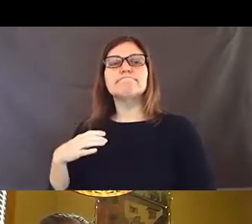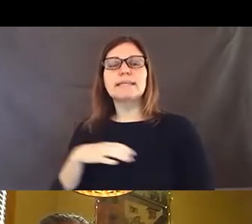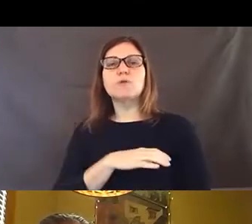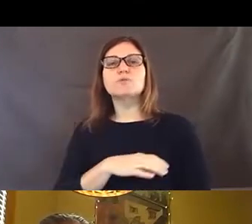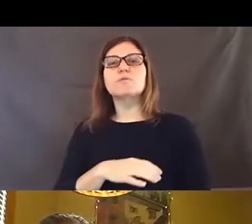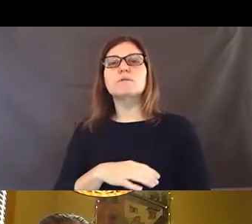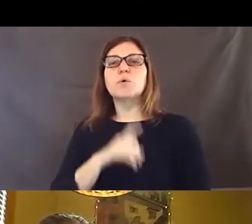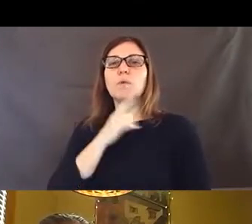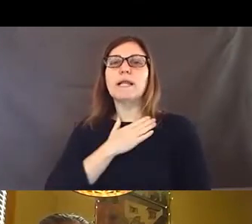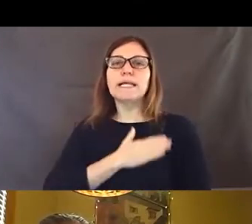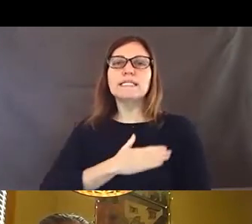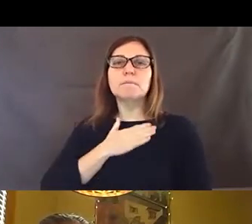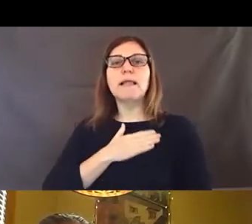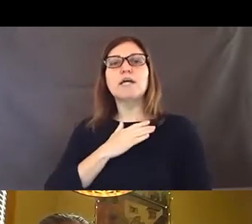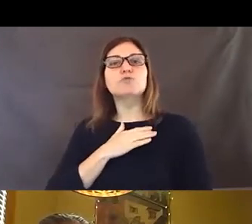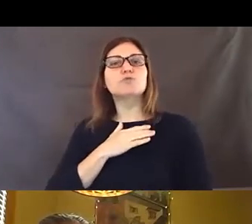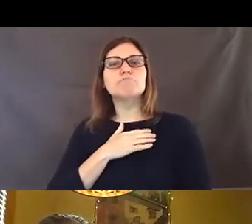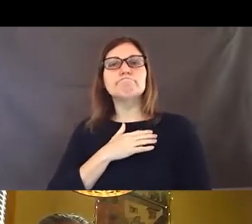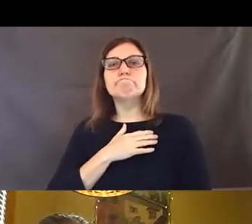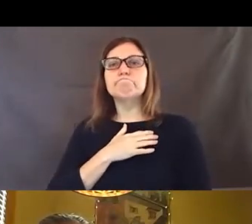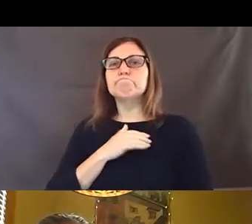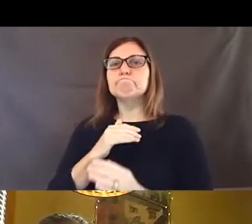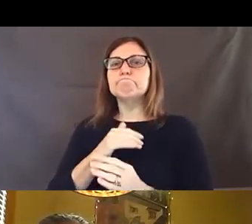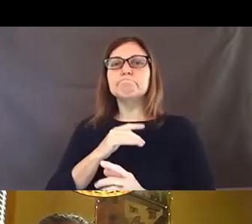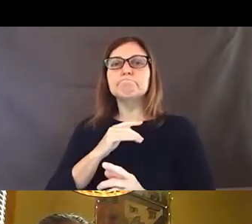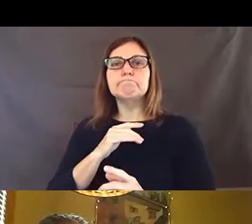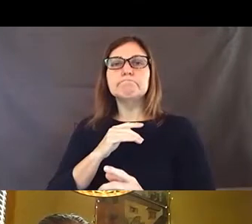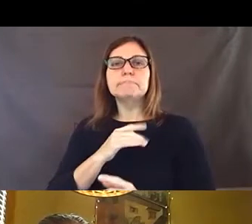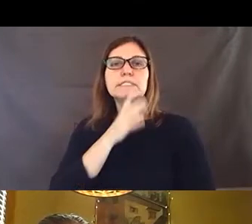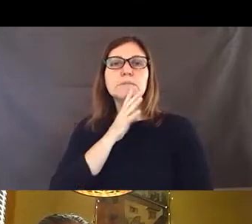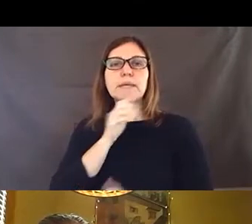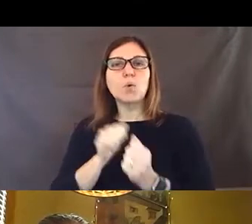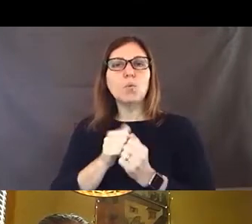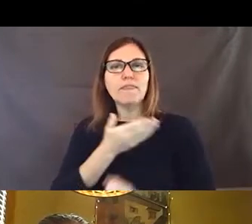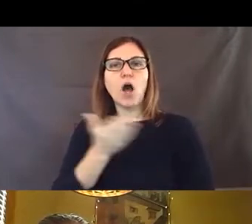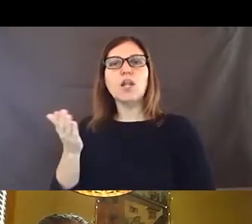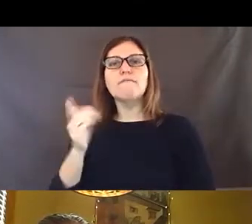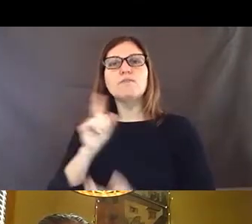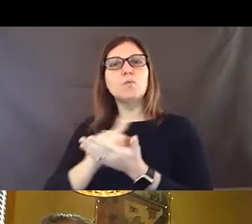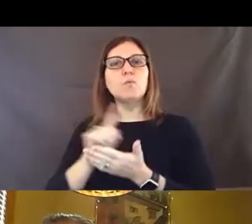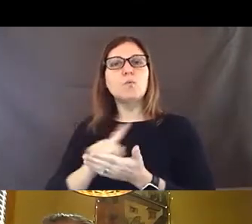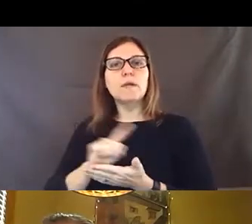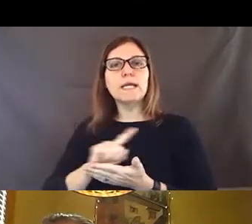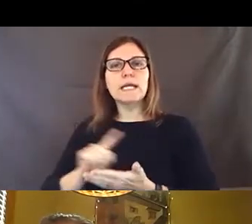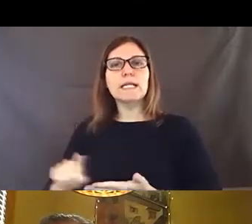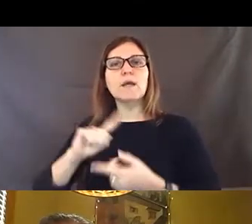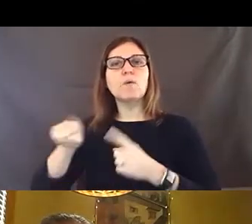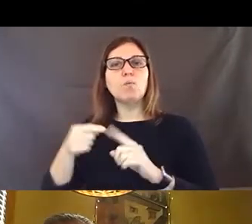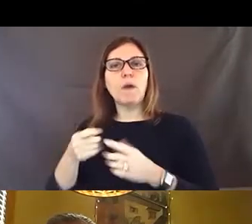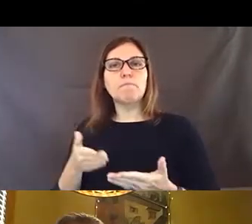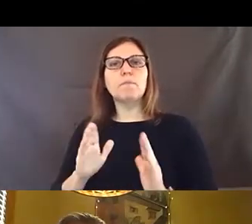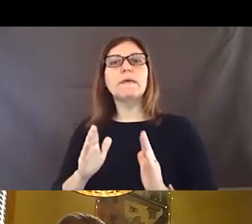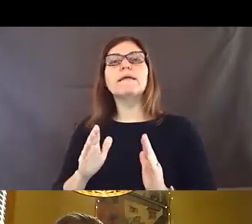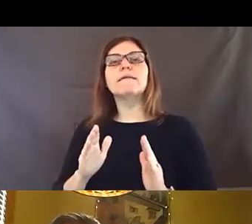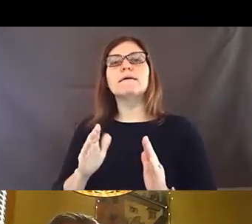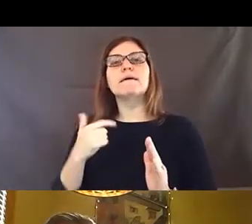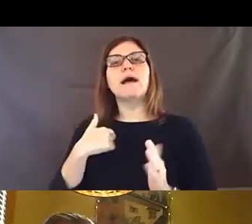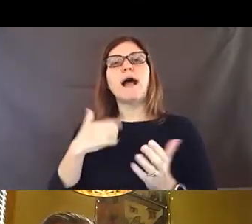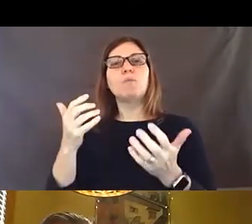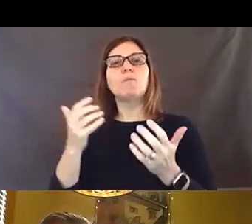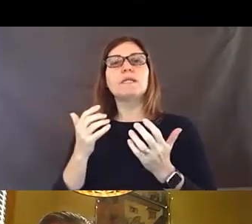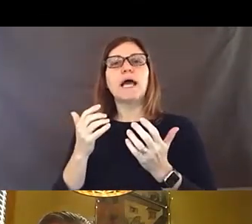pleasure speaking with you all on a weekly basis, when permitted. I would like to make